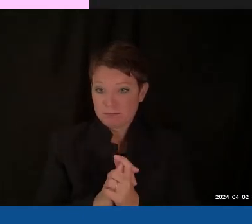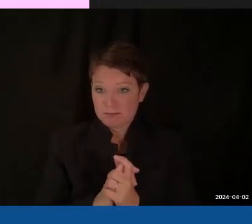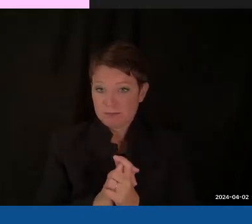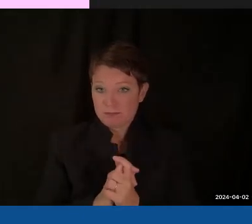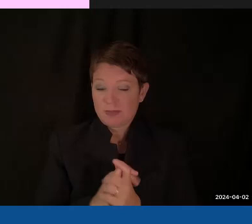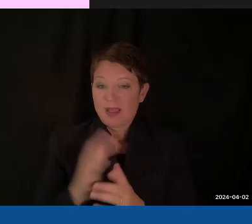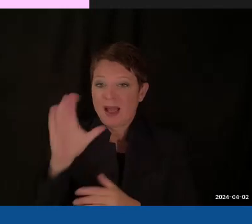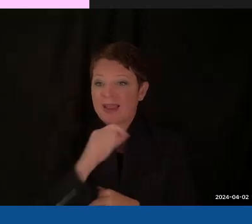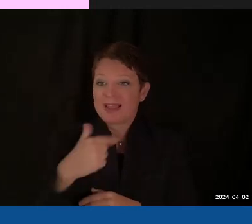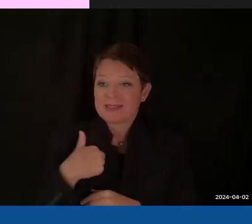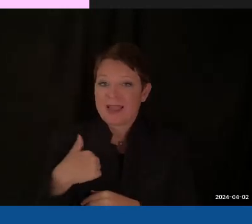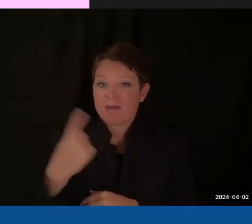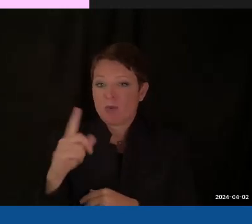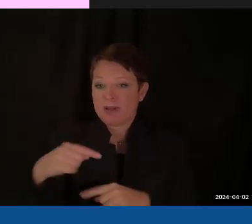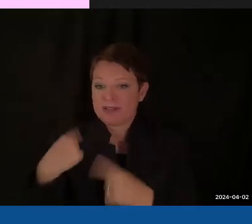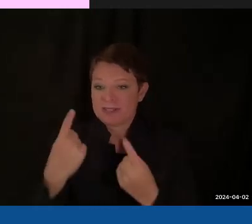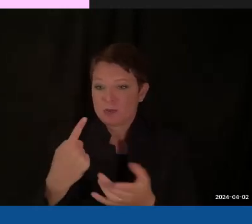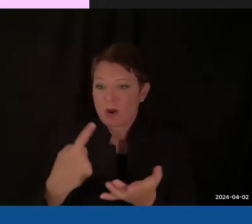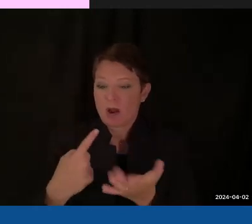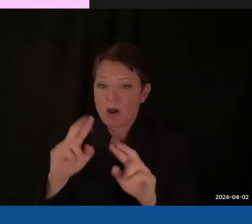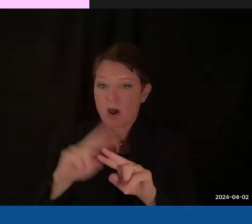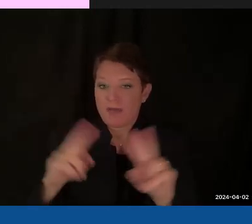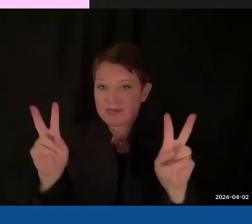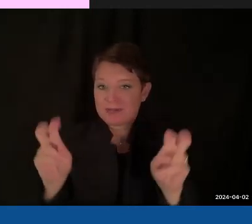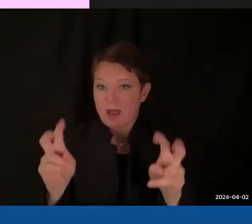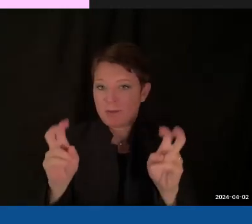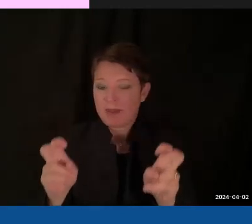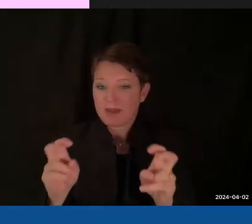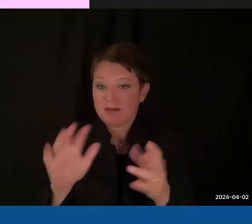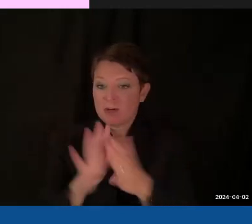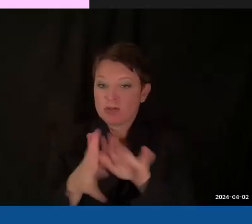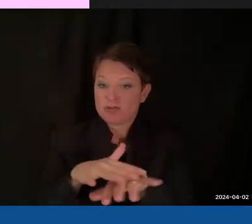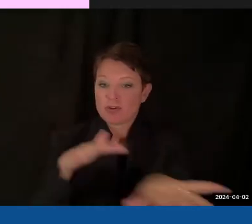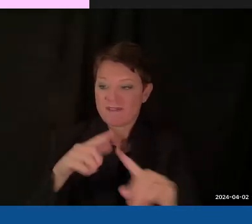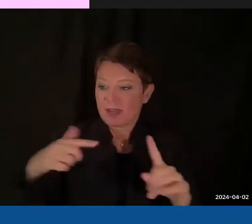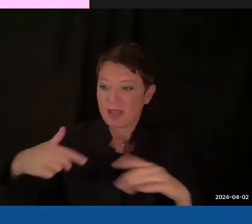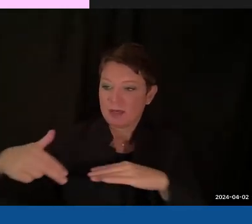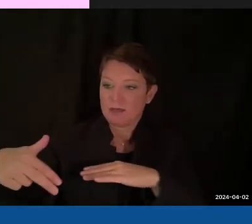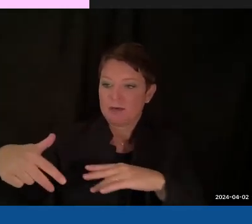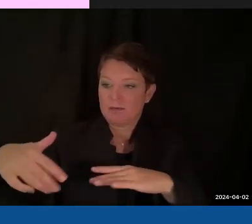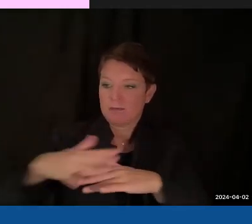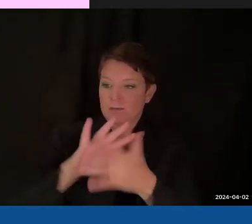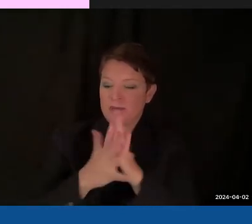I guess I had one, since we're on the topic of traffic and circulation.